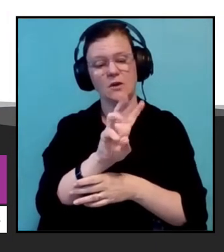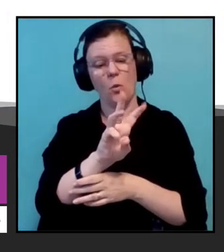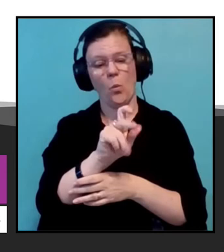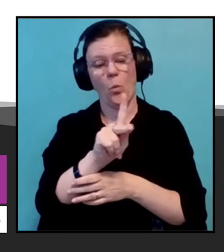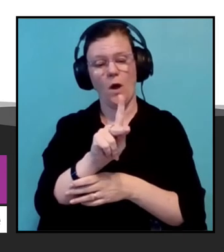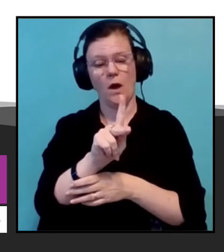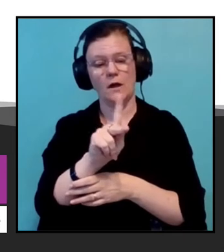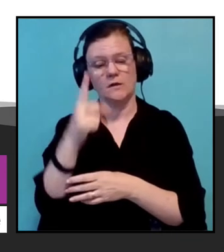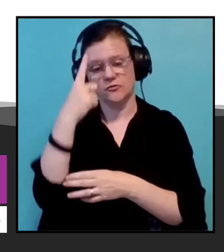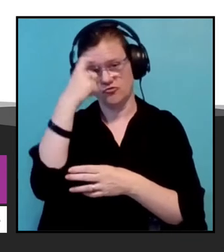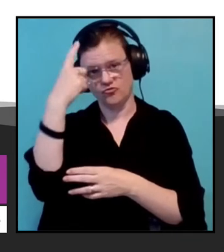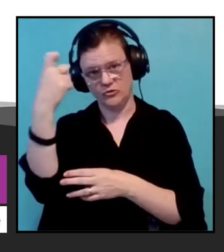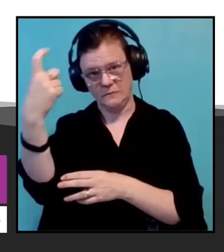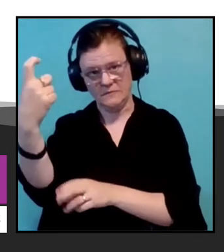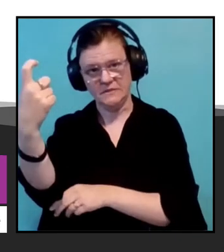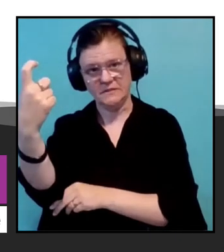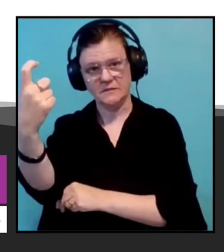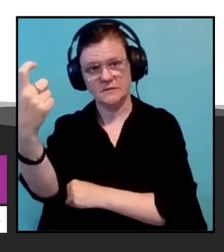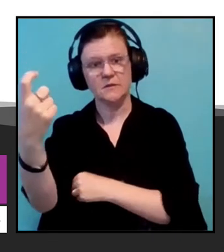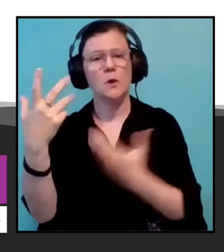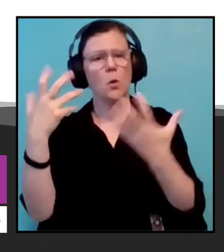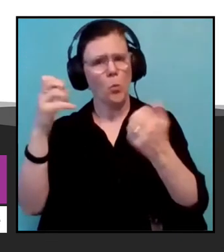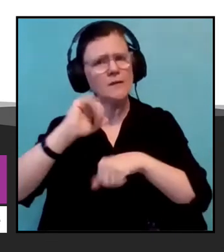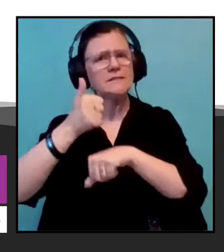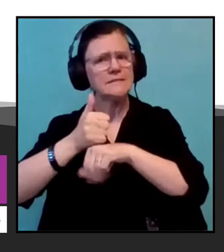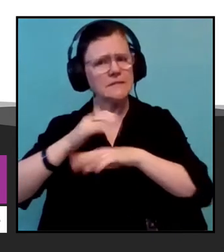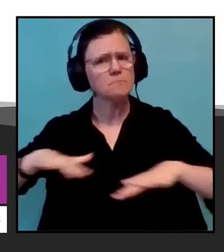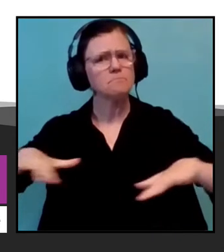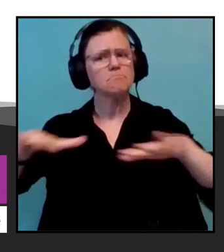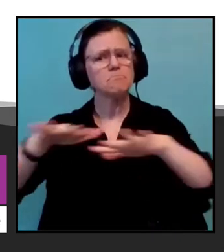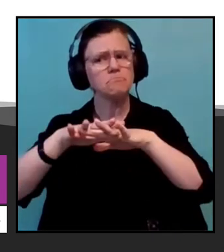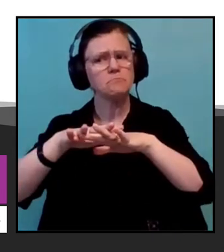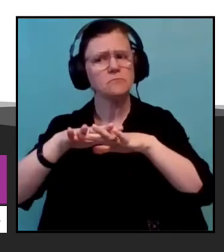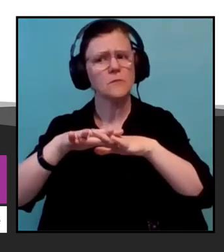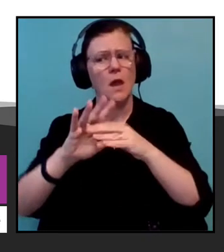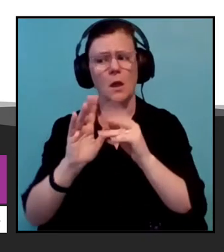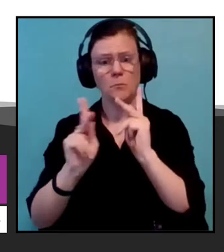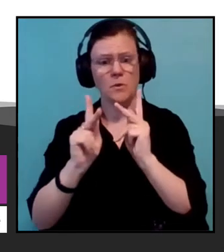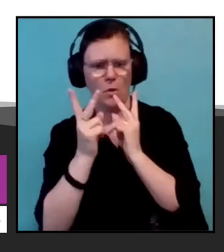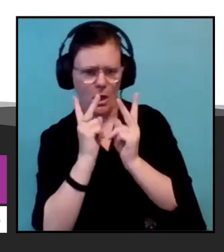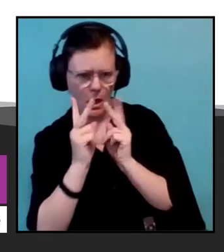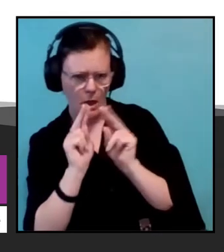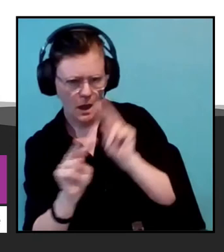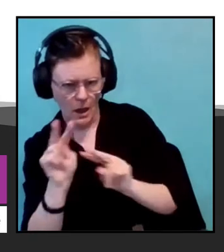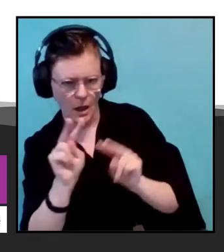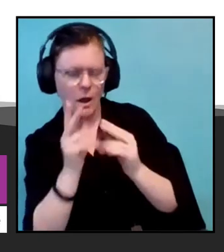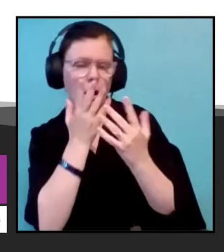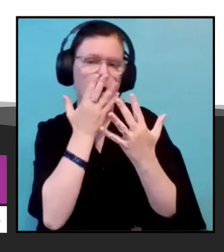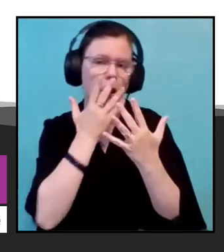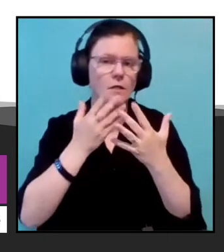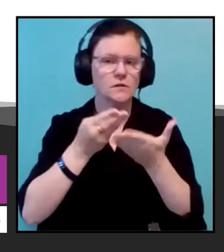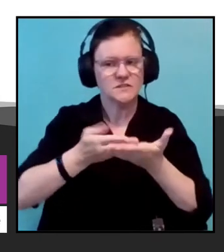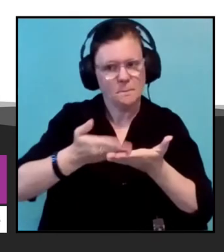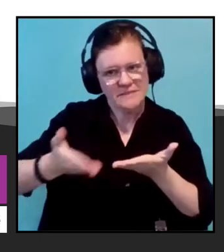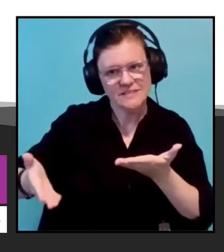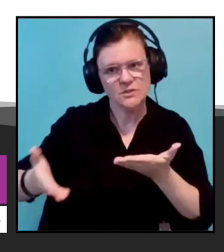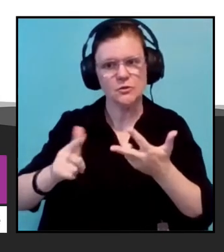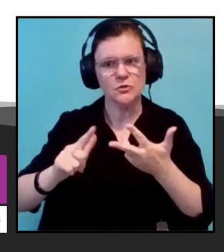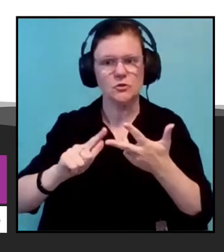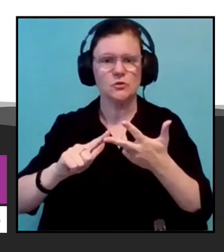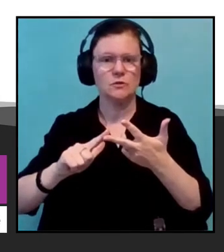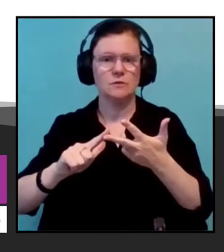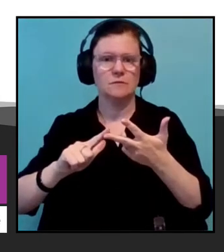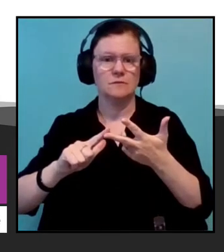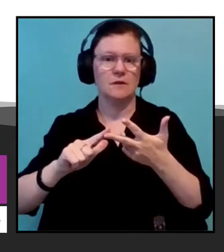Celebrate Community, because we really wanted to create a space that was both engaging visually, inviting with colors, materials, and also like